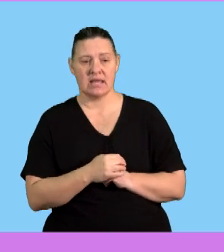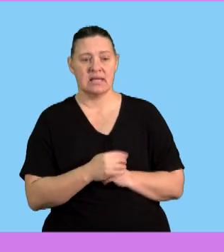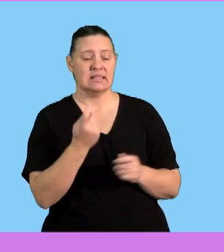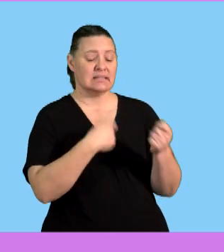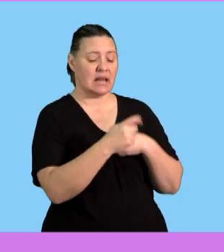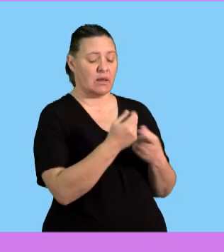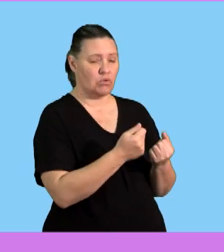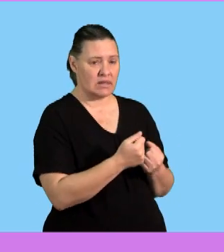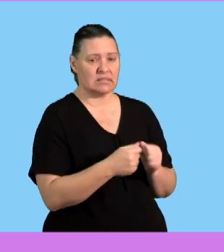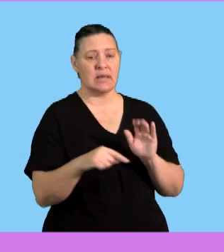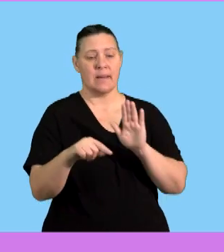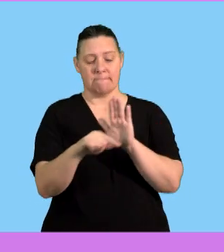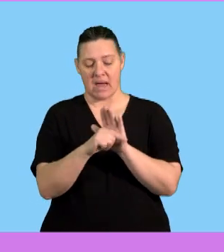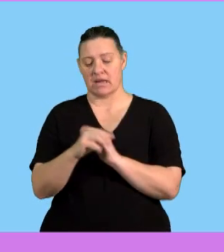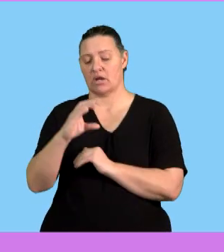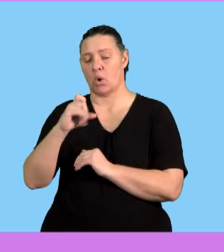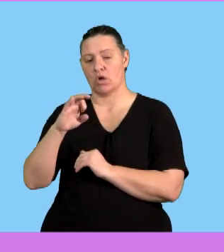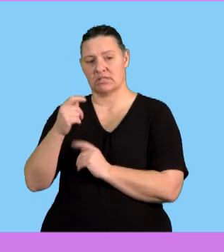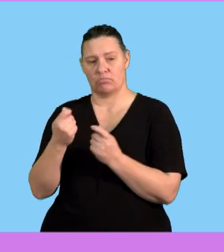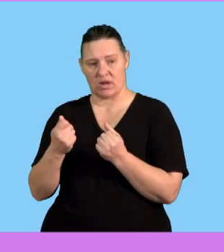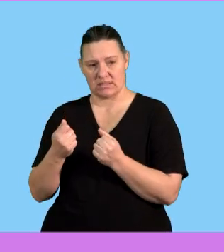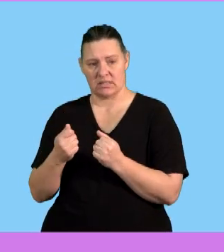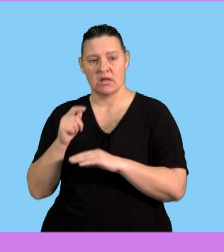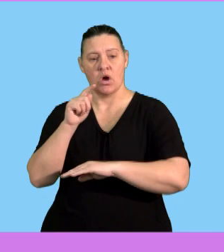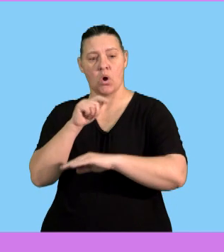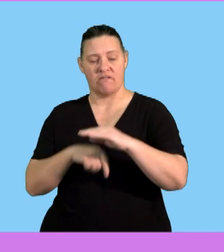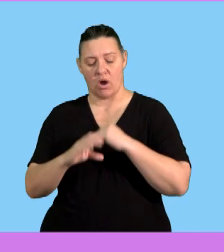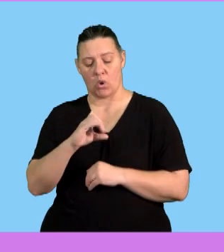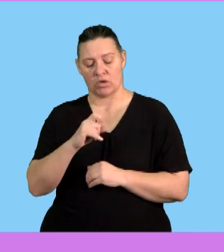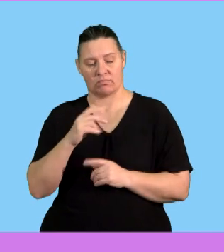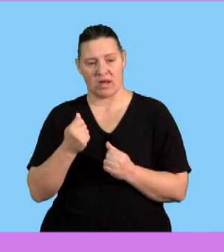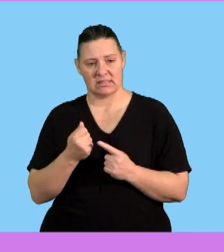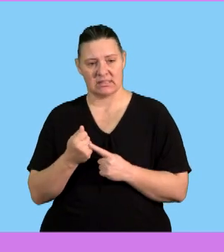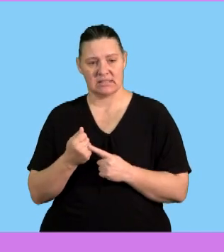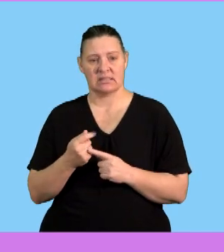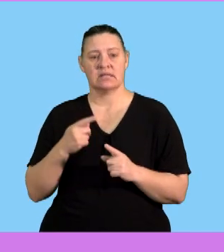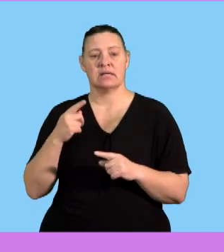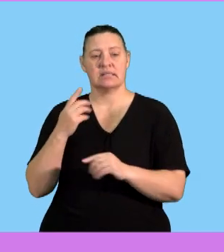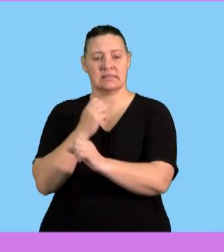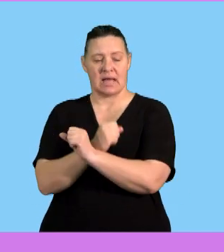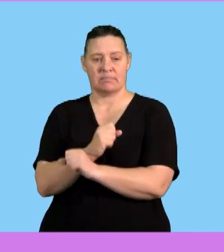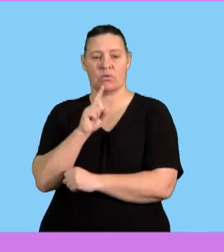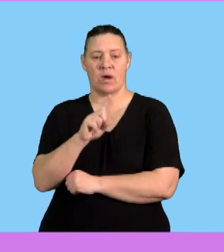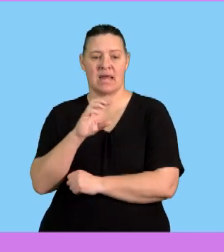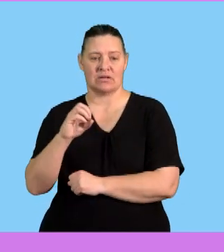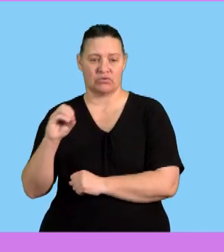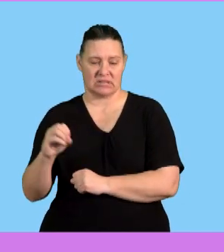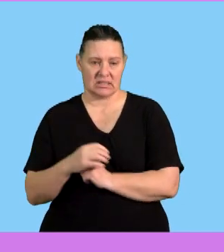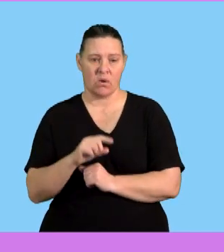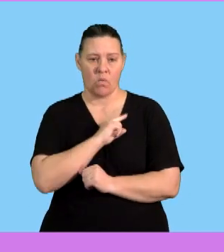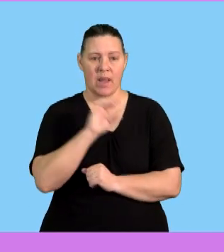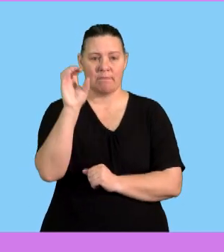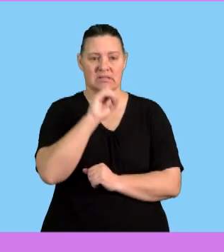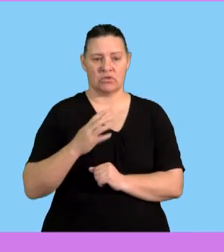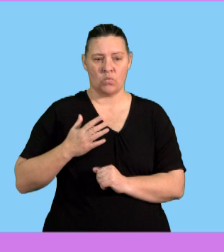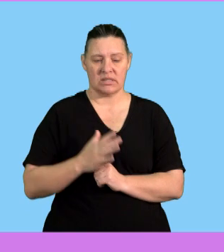selling price minus the cost price over the cost price times 100, because we want a